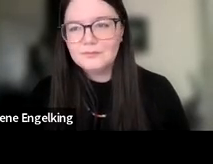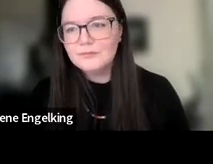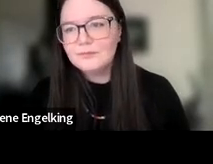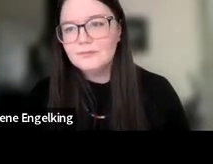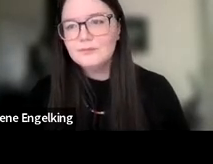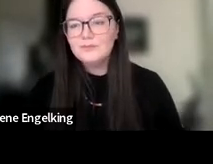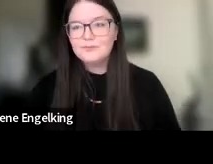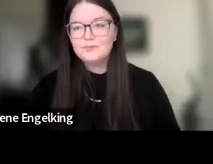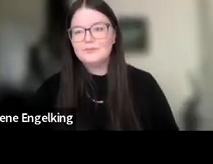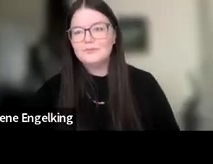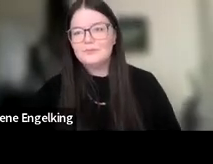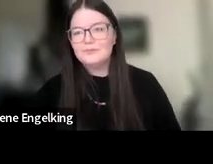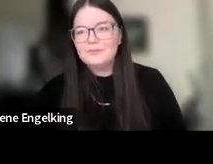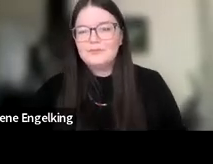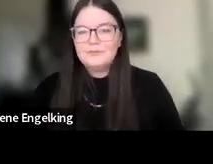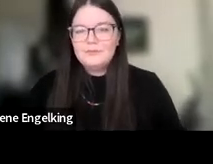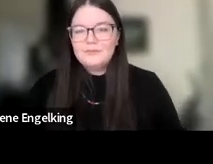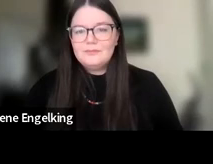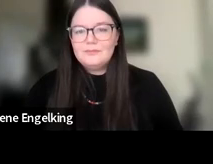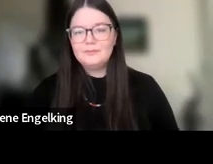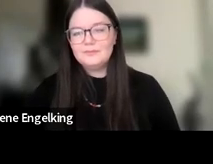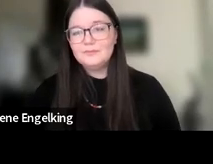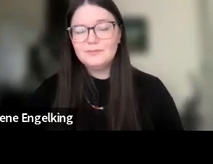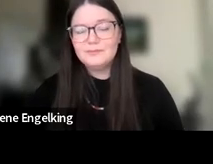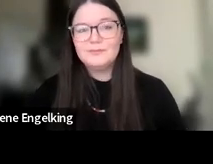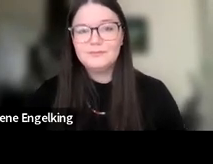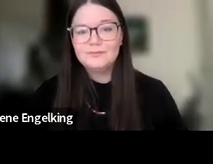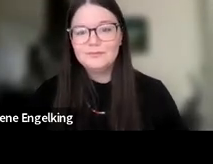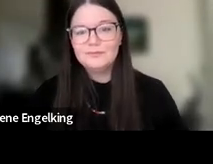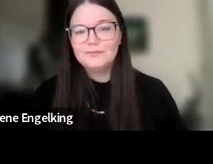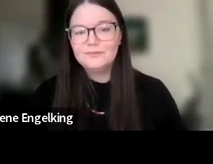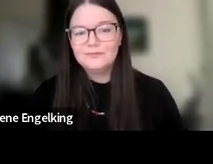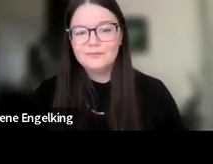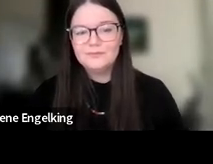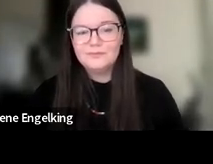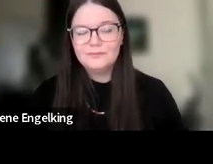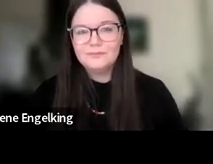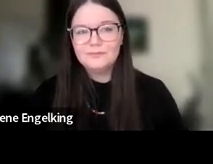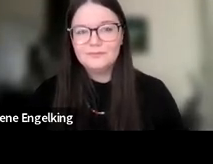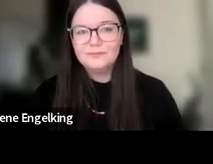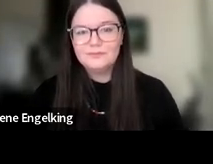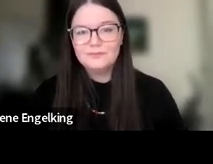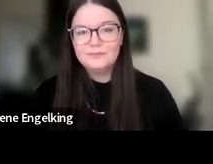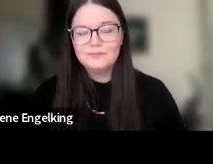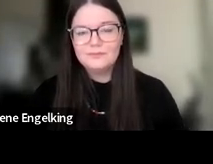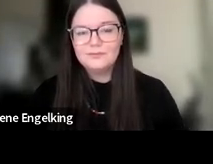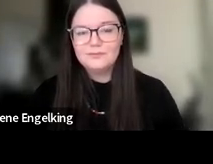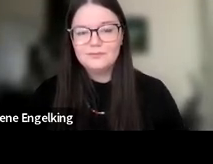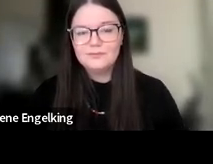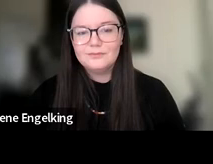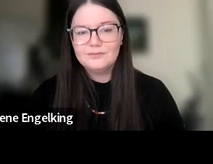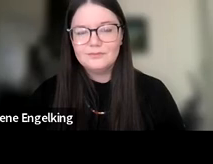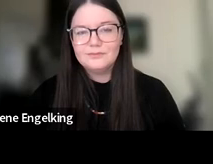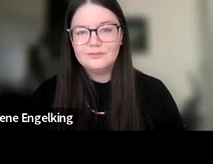Good afternoon and welcome. I am Shondell Dawson, the director of the new Office on Family Violence Prevention